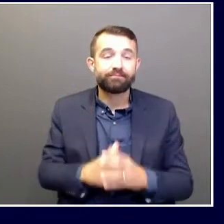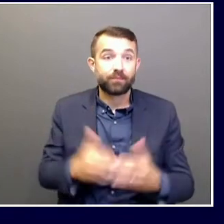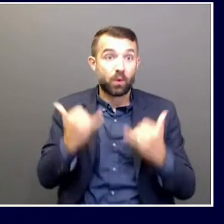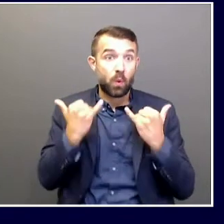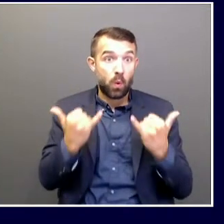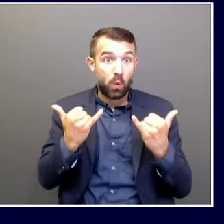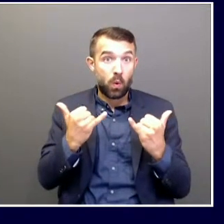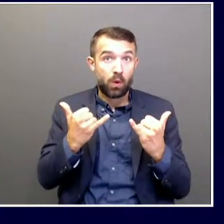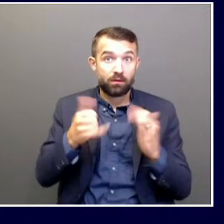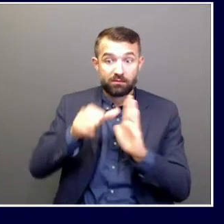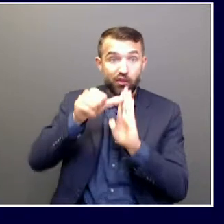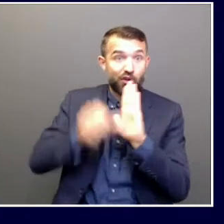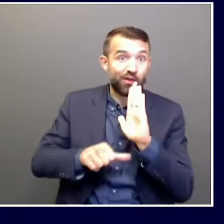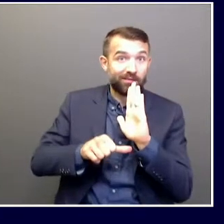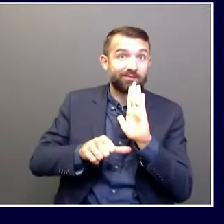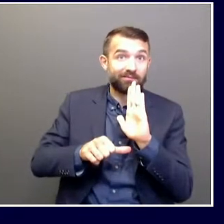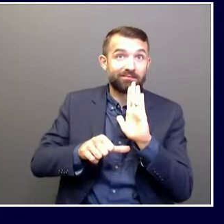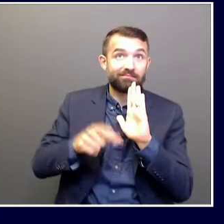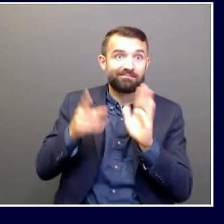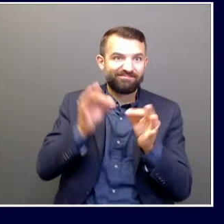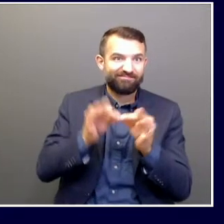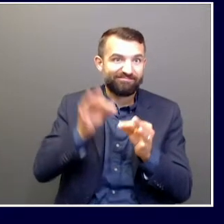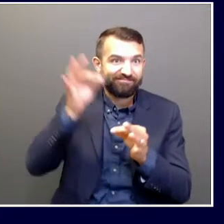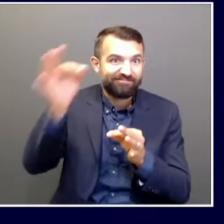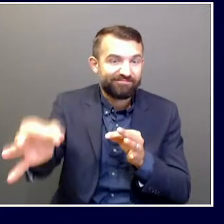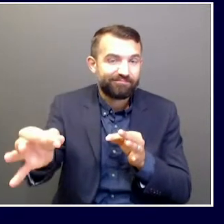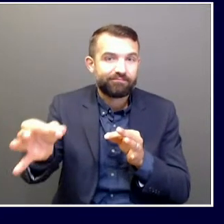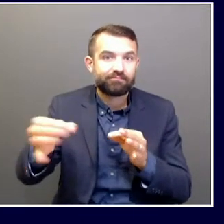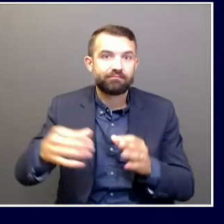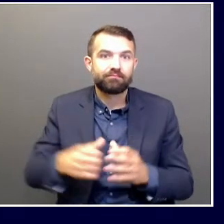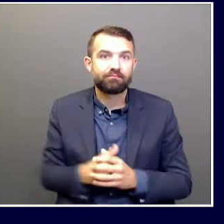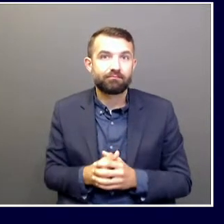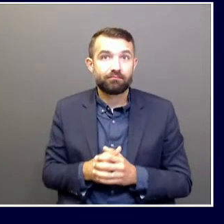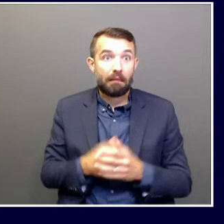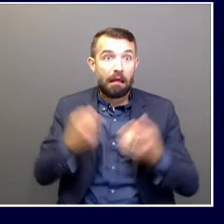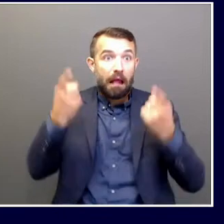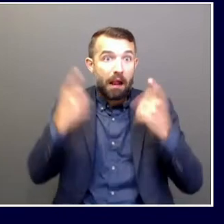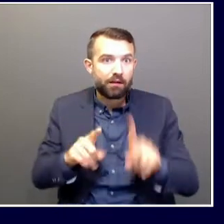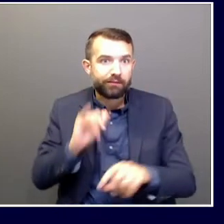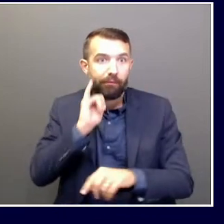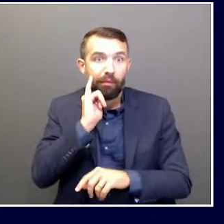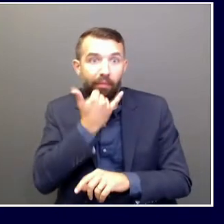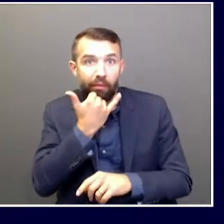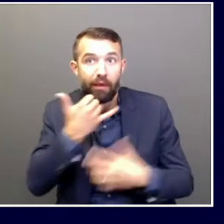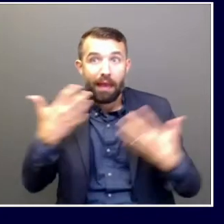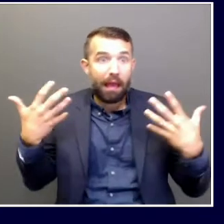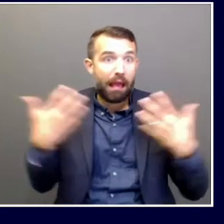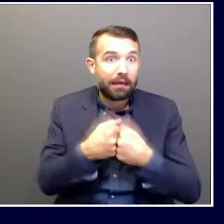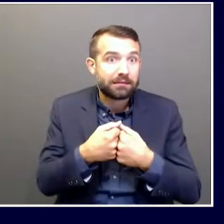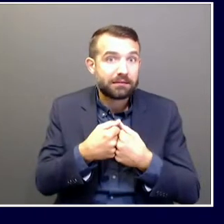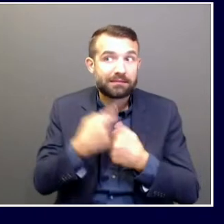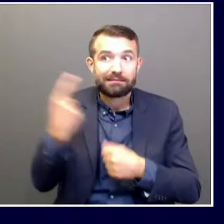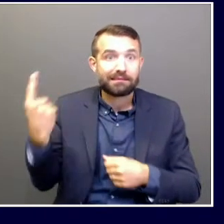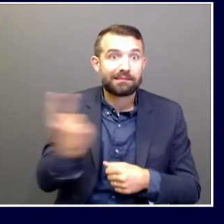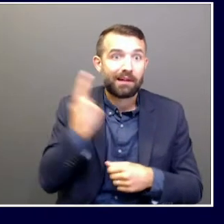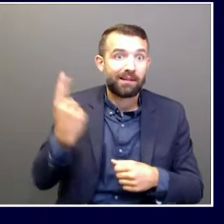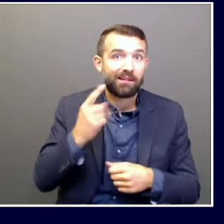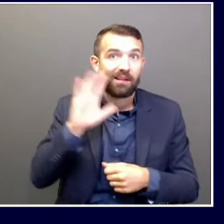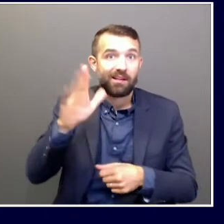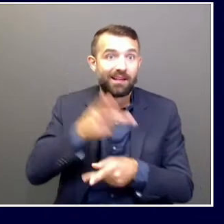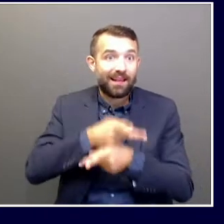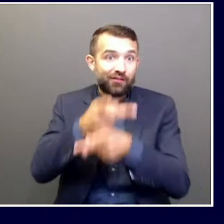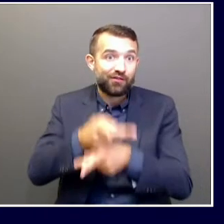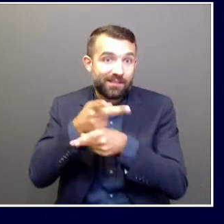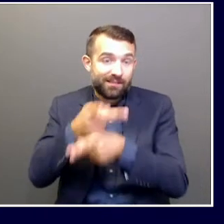accident, if your doctor says you need an important procedure, at some point soon, you may not be able to get that